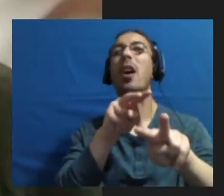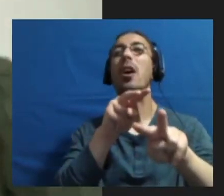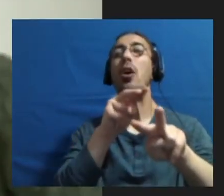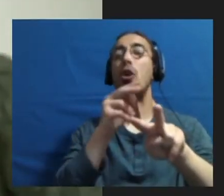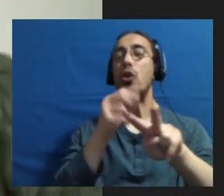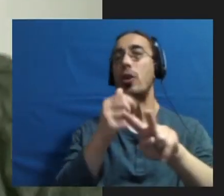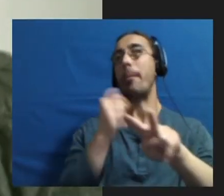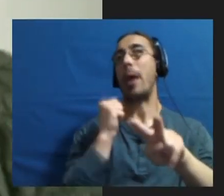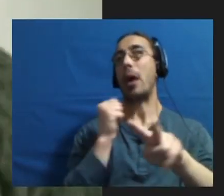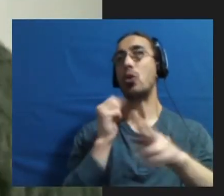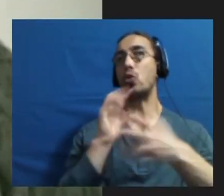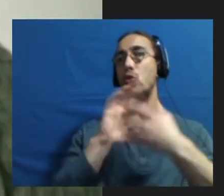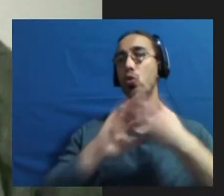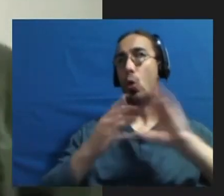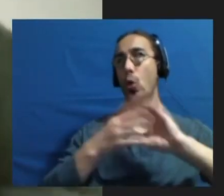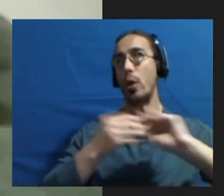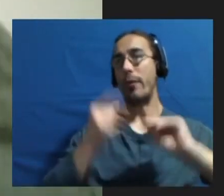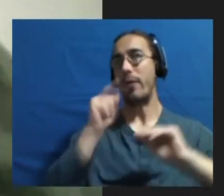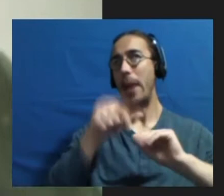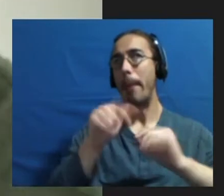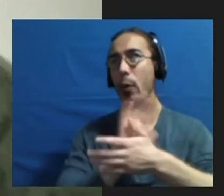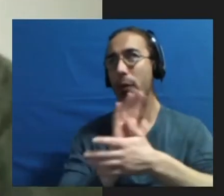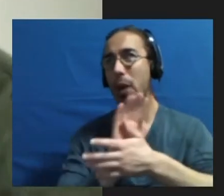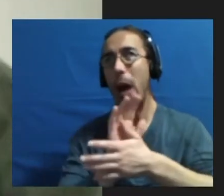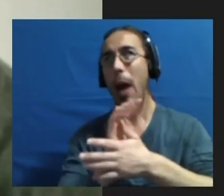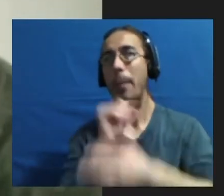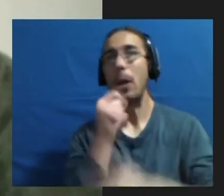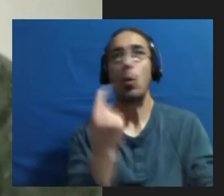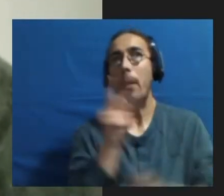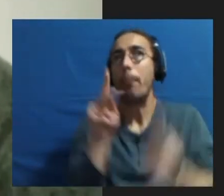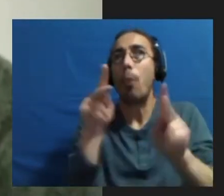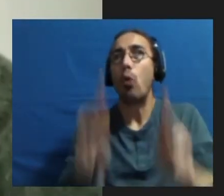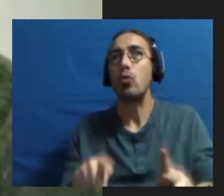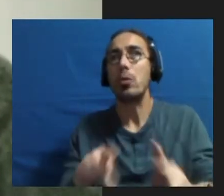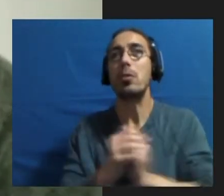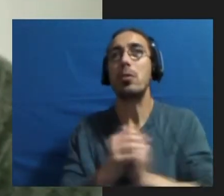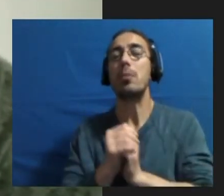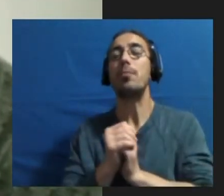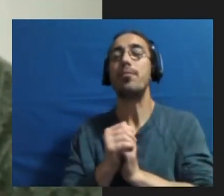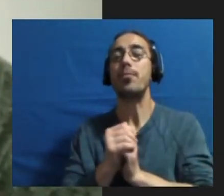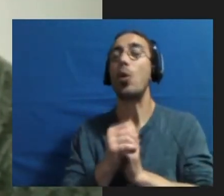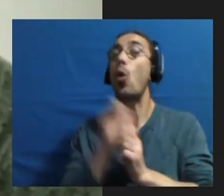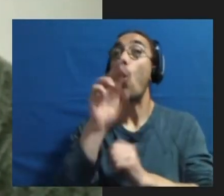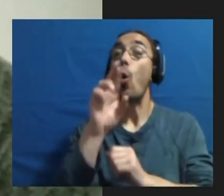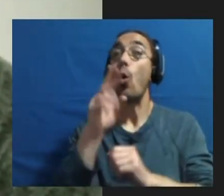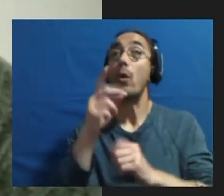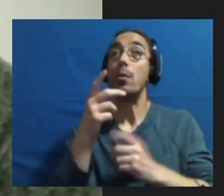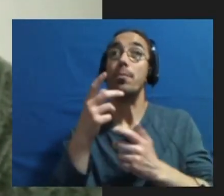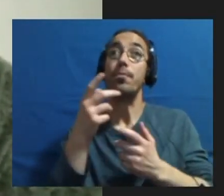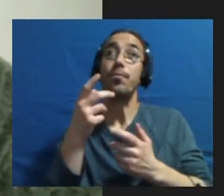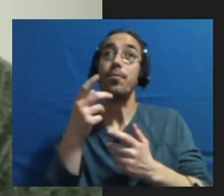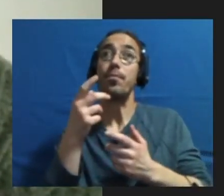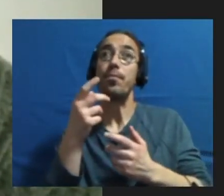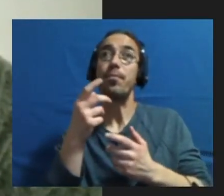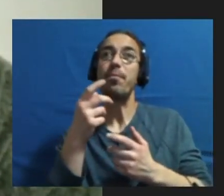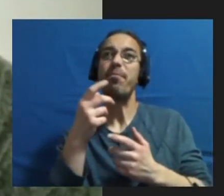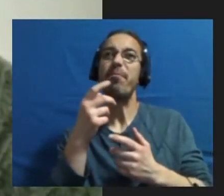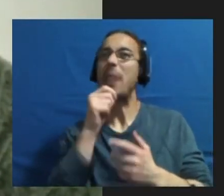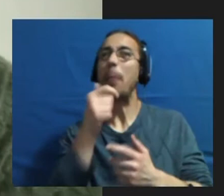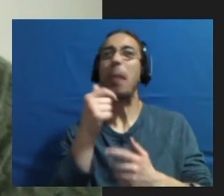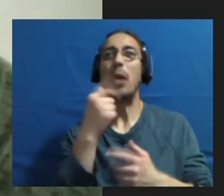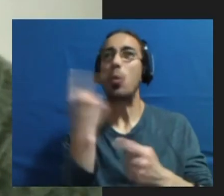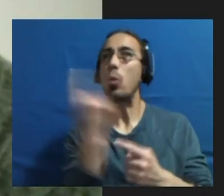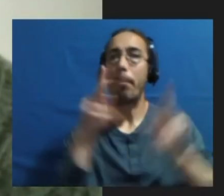I'm not the only person. I'm not the only not the only person that fixates